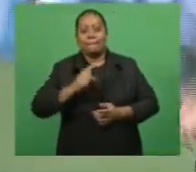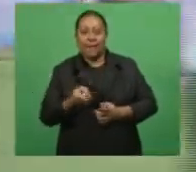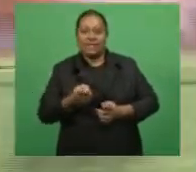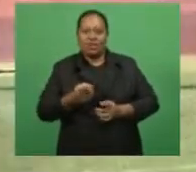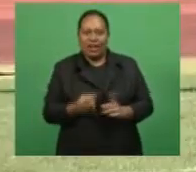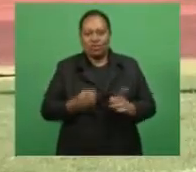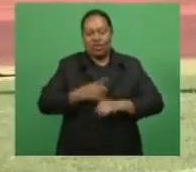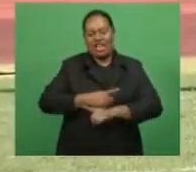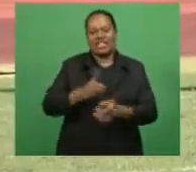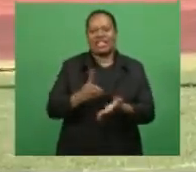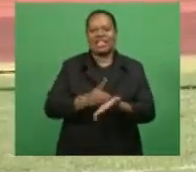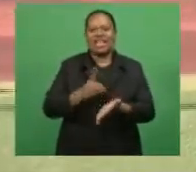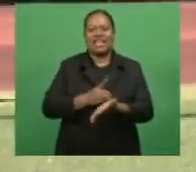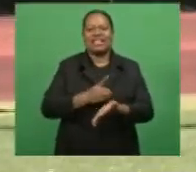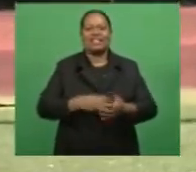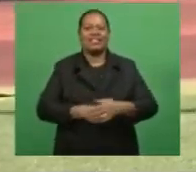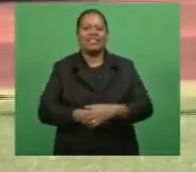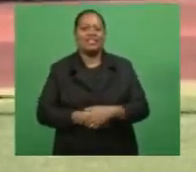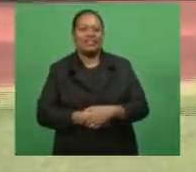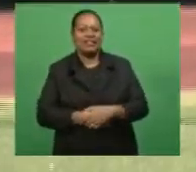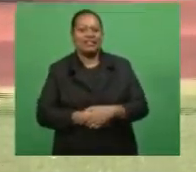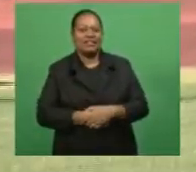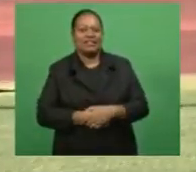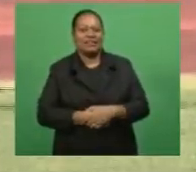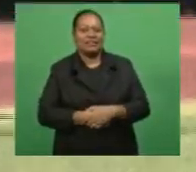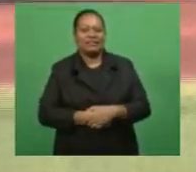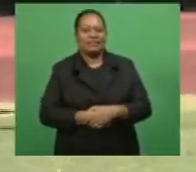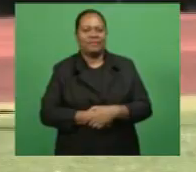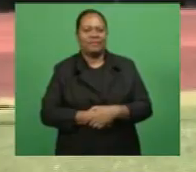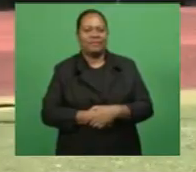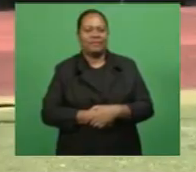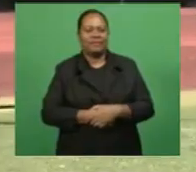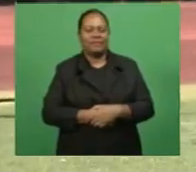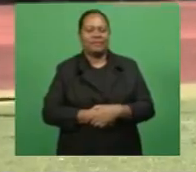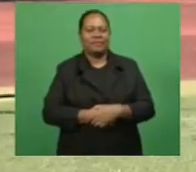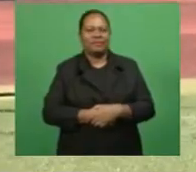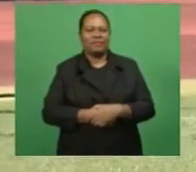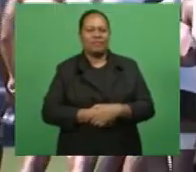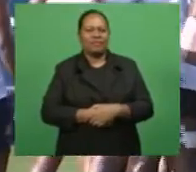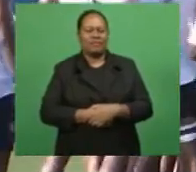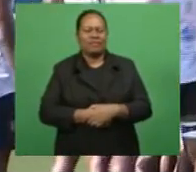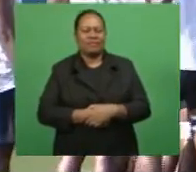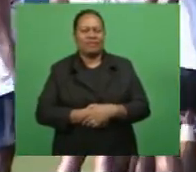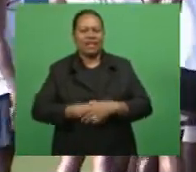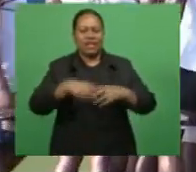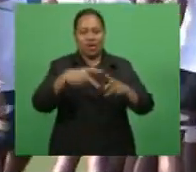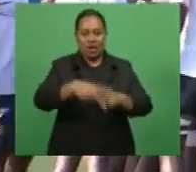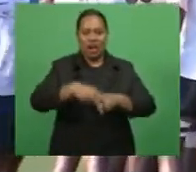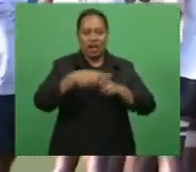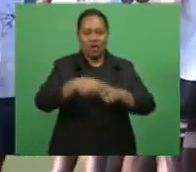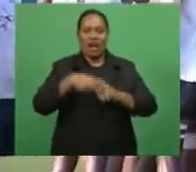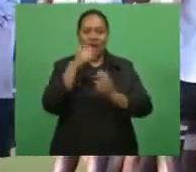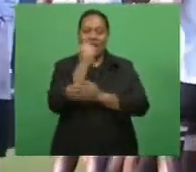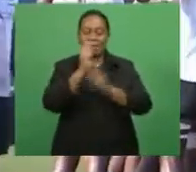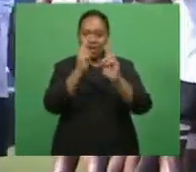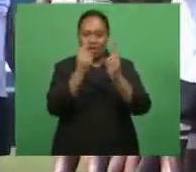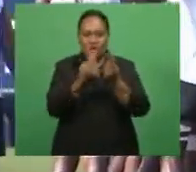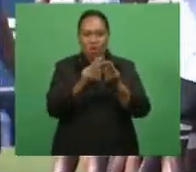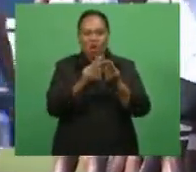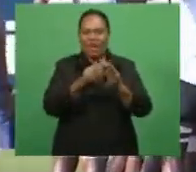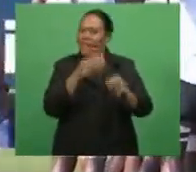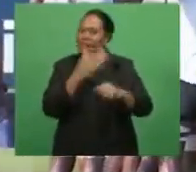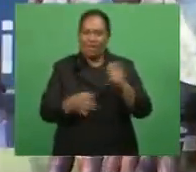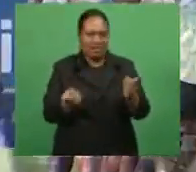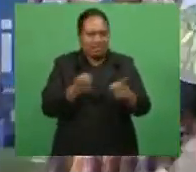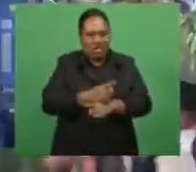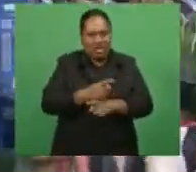All kick-off date will all depend on the restrictions that are placed. Nandrunga Rugby Union have not deviated from their goal